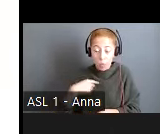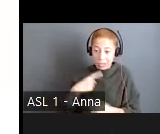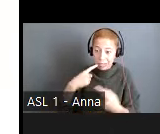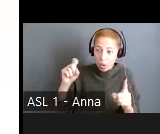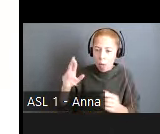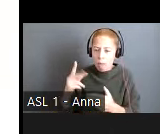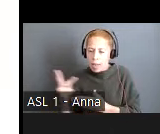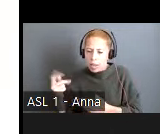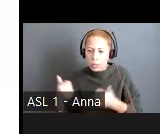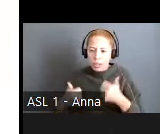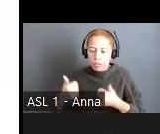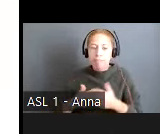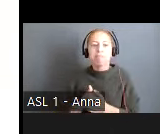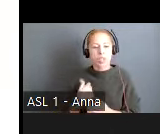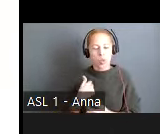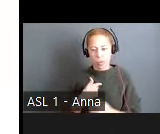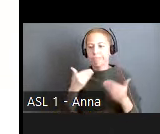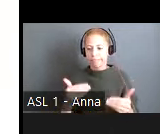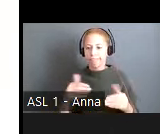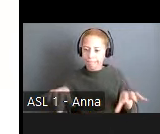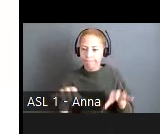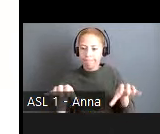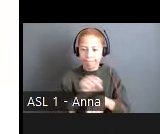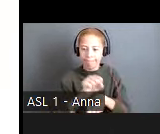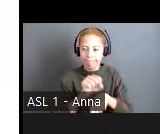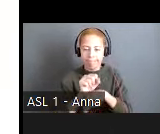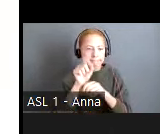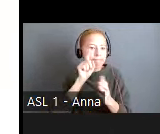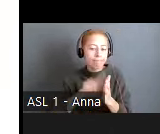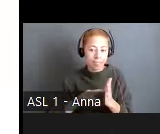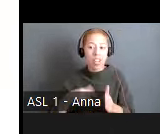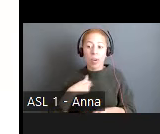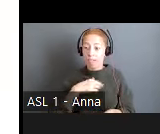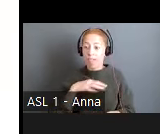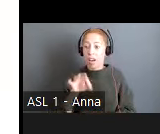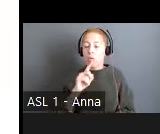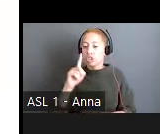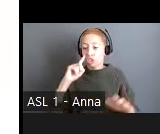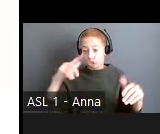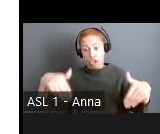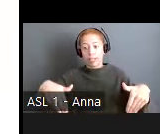And we found some pretty shocking things. Look, I expected the report to be bad,